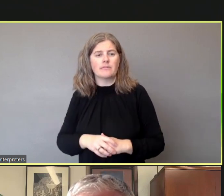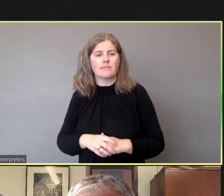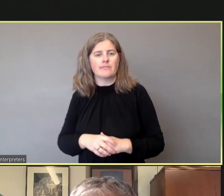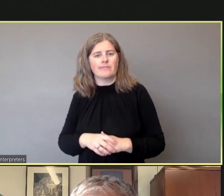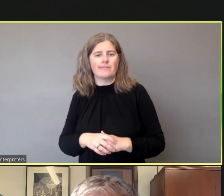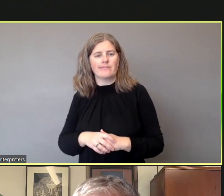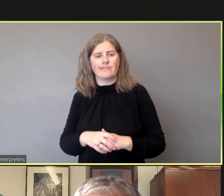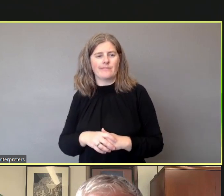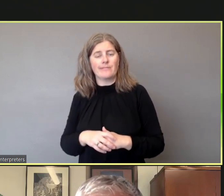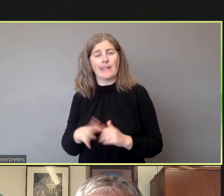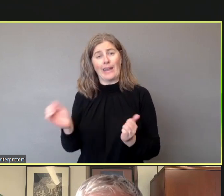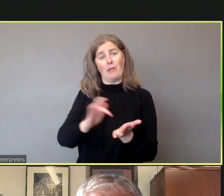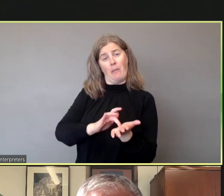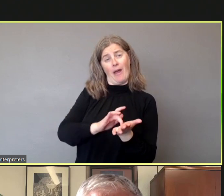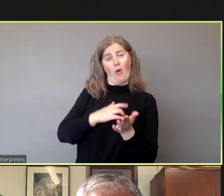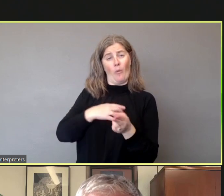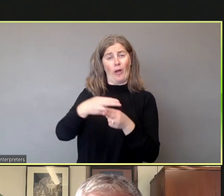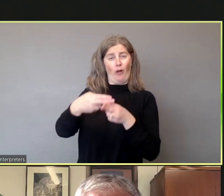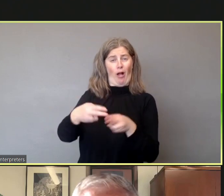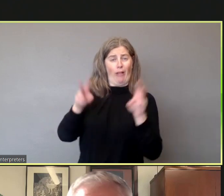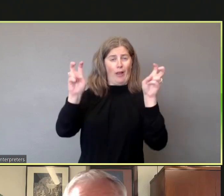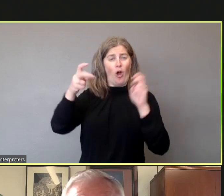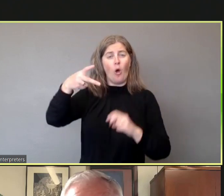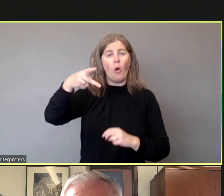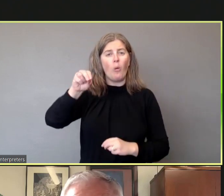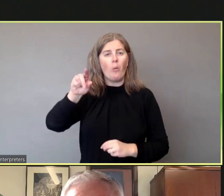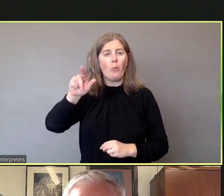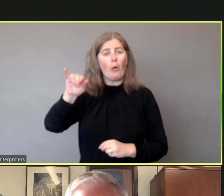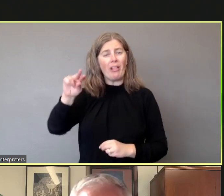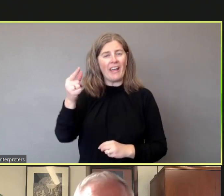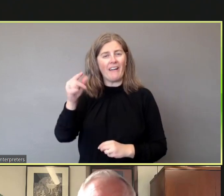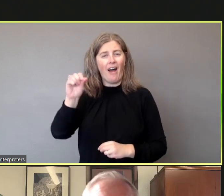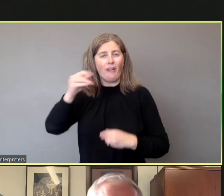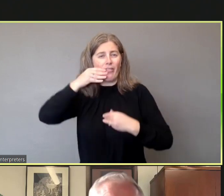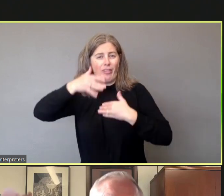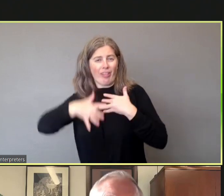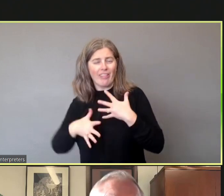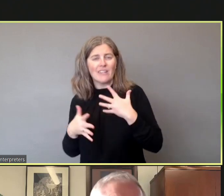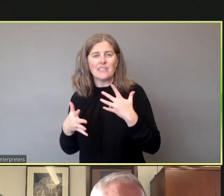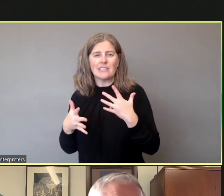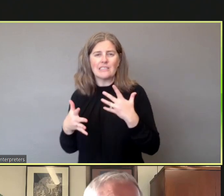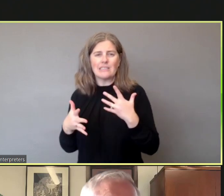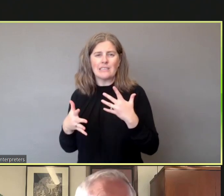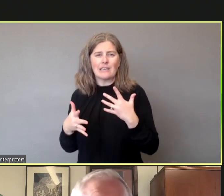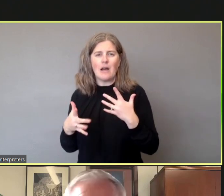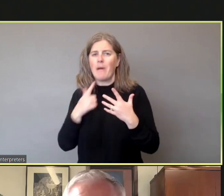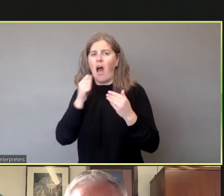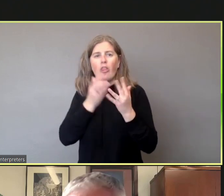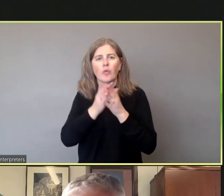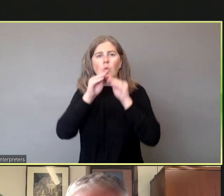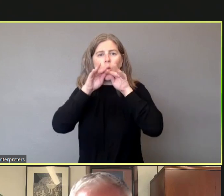nonchalantly in medicine call pooling of secretions, but it's not flying through the air